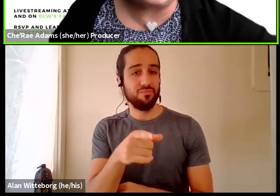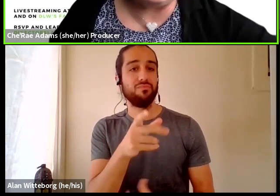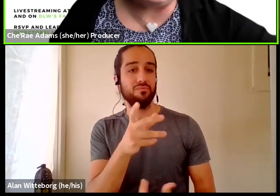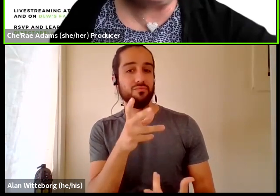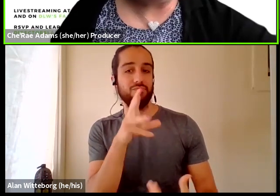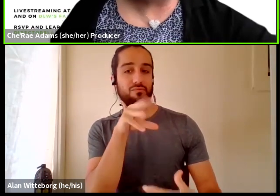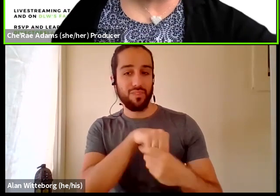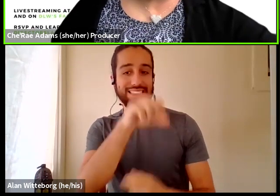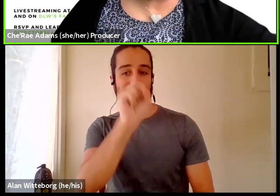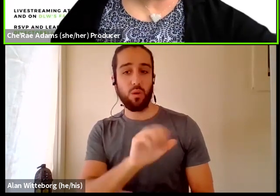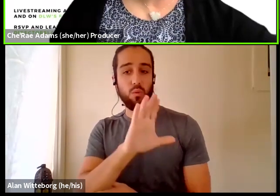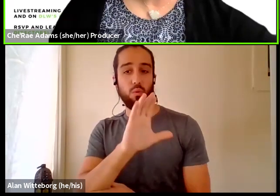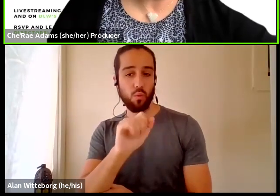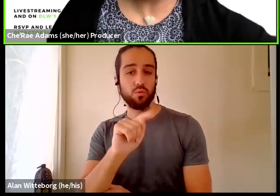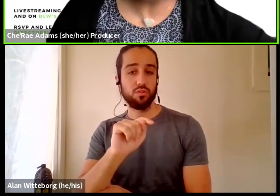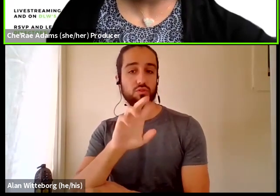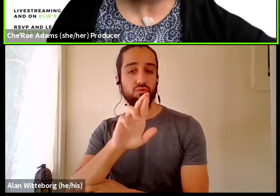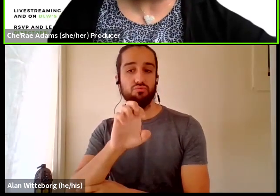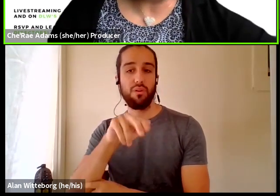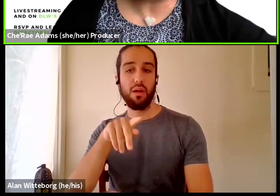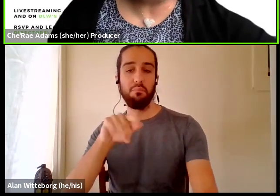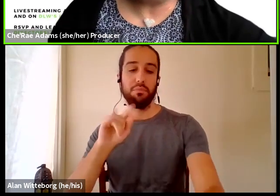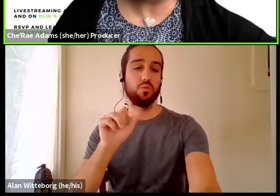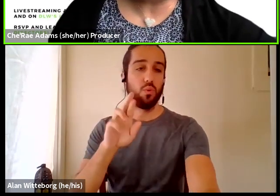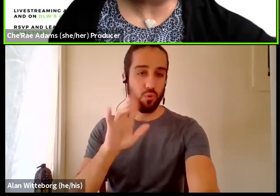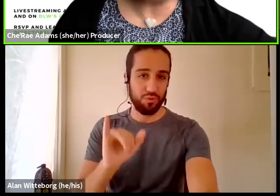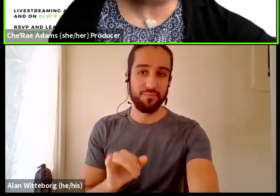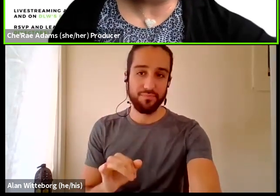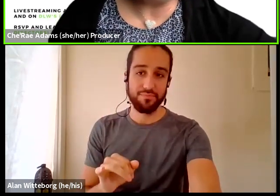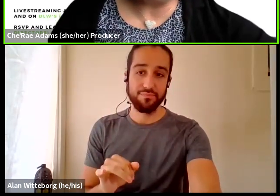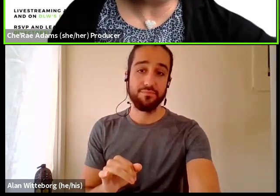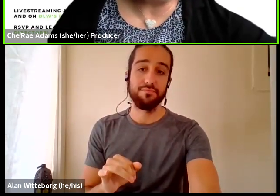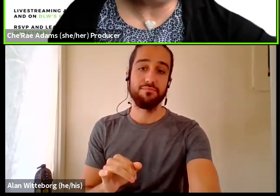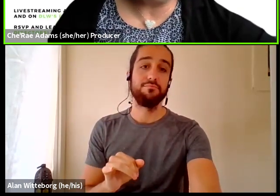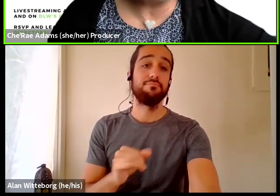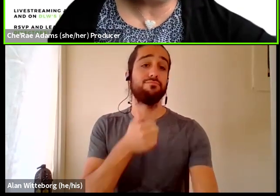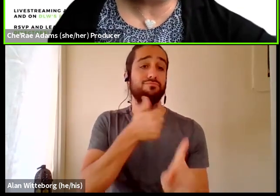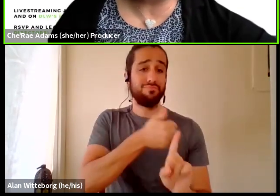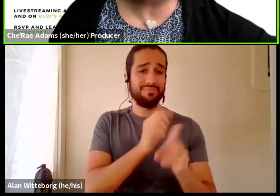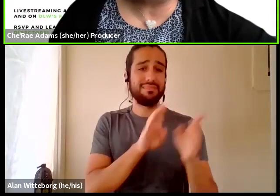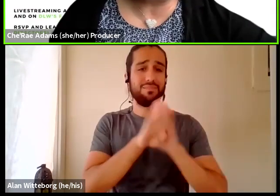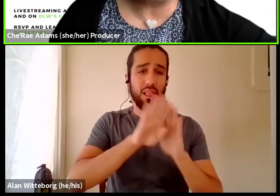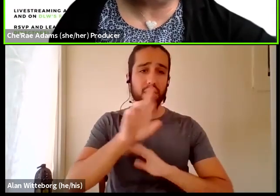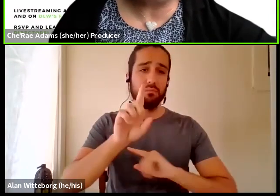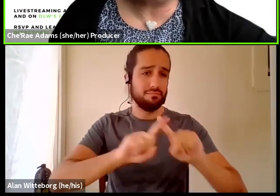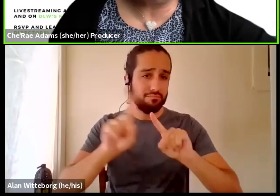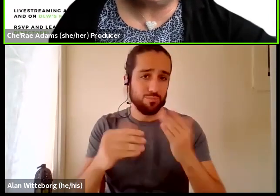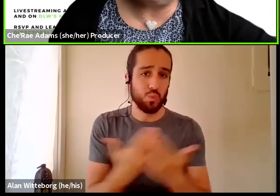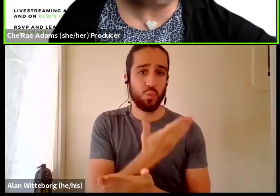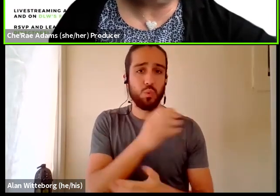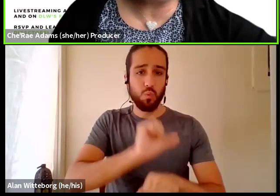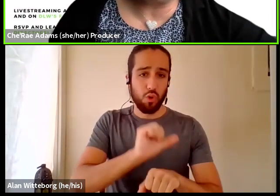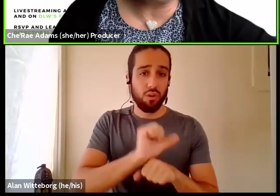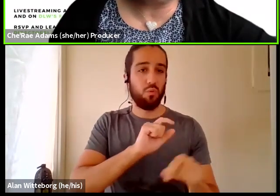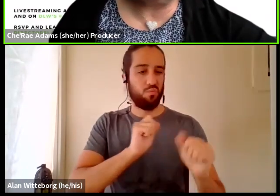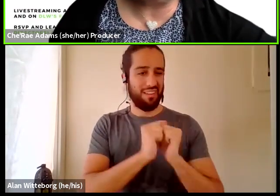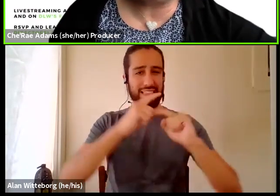Repertory. Might not know this, but she develops new work with diverse communities, ranging from incarcerated women